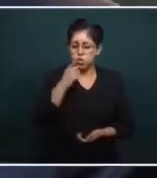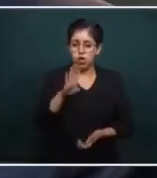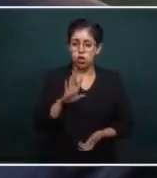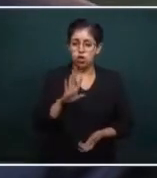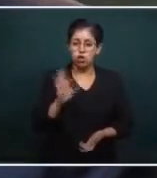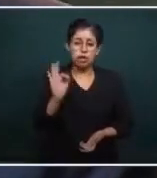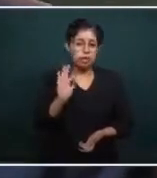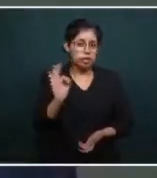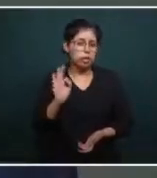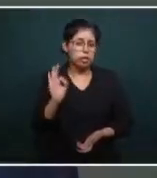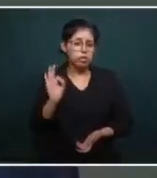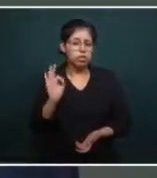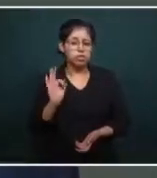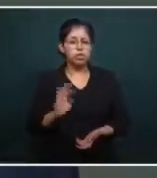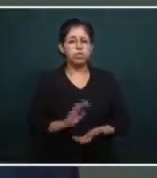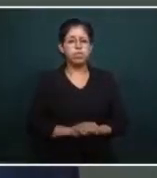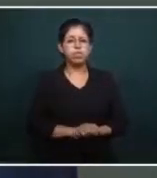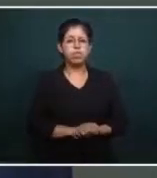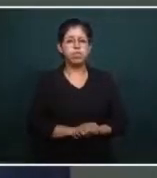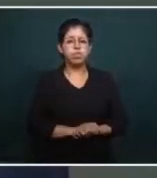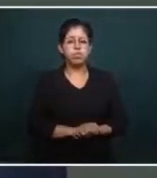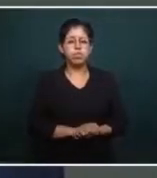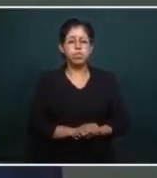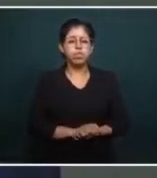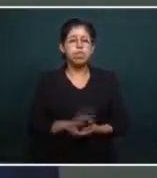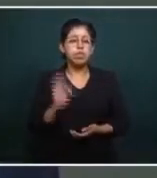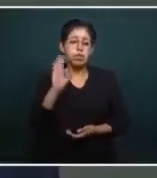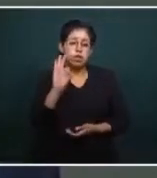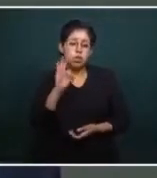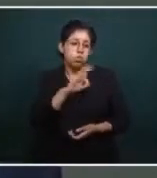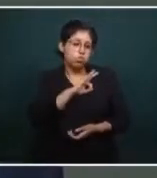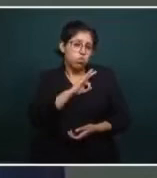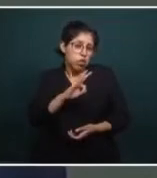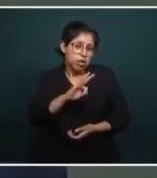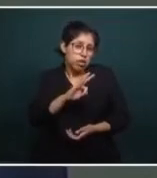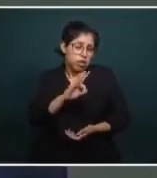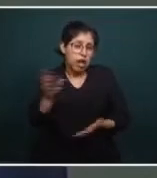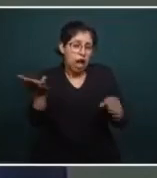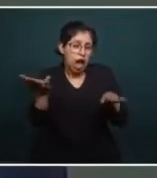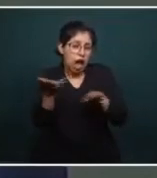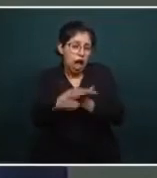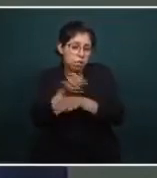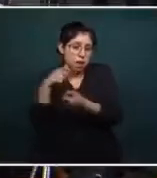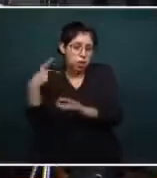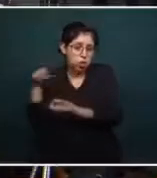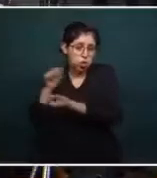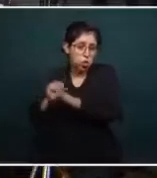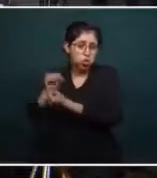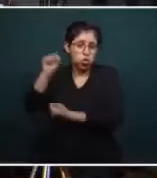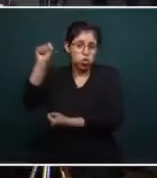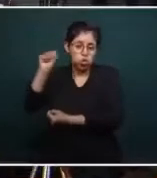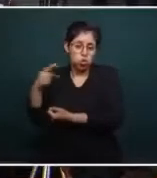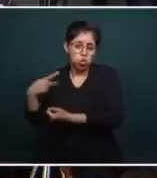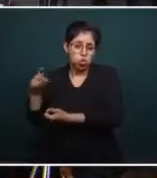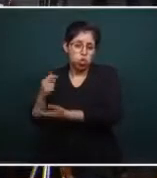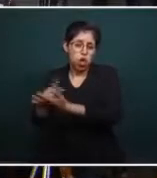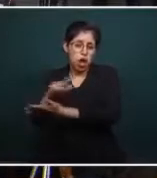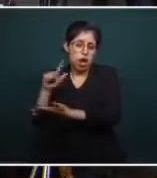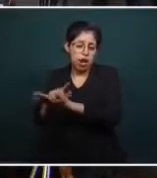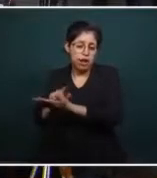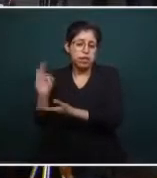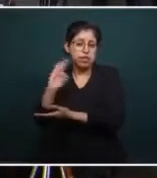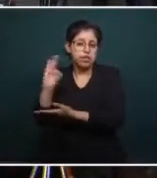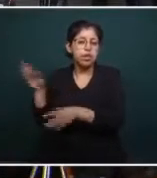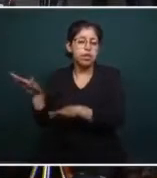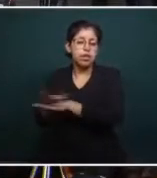puedan llevar a cabo modificaciones a su you know, constitución discount that they y might be able análisis. to make modifications to